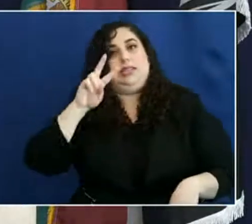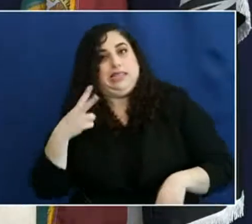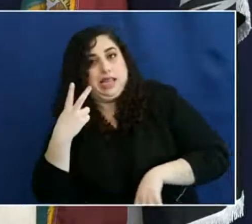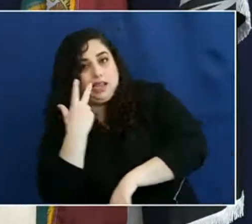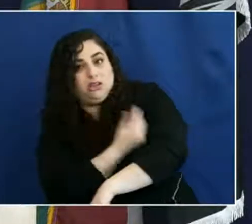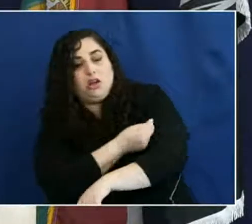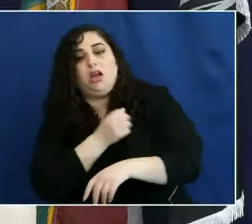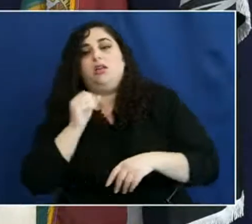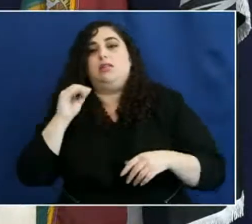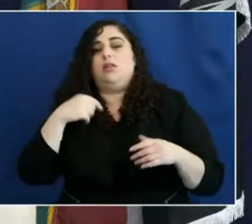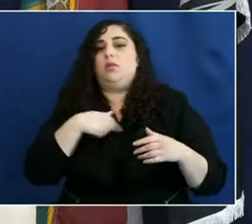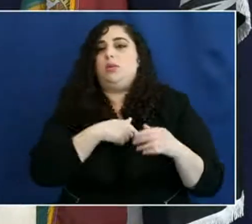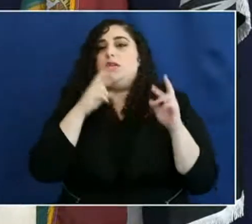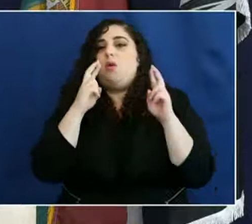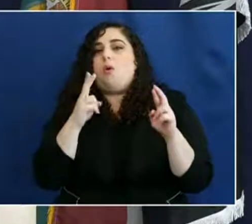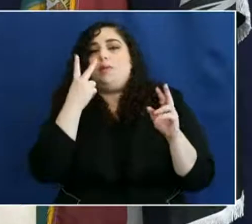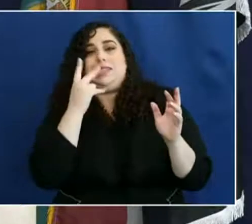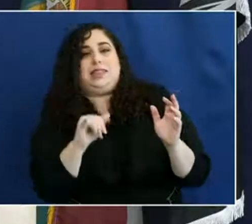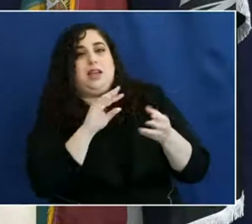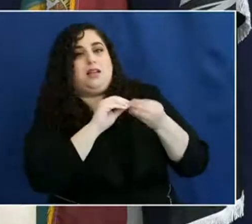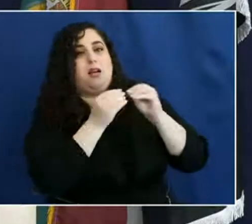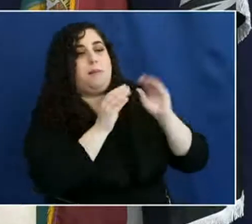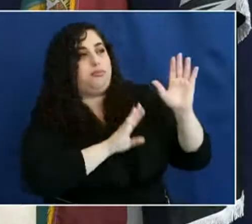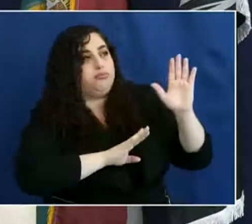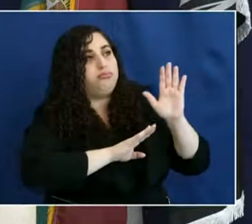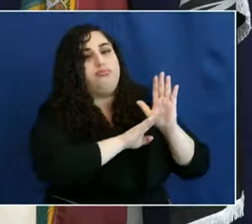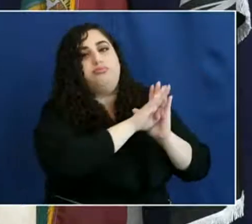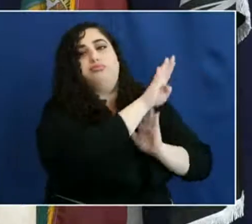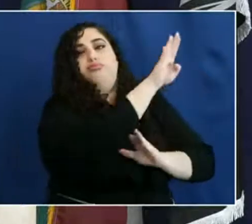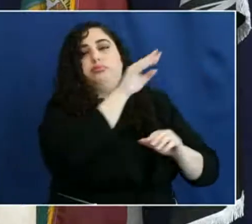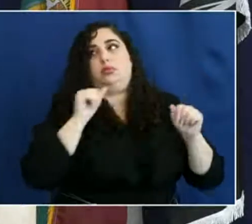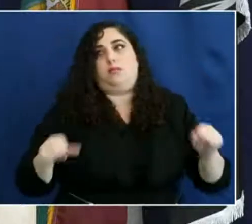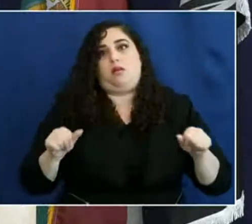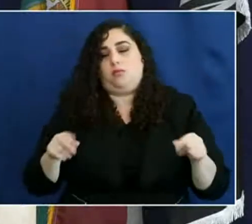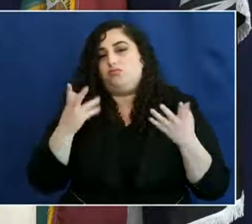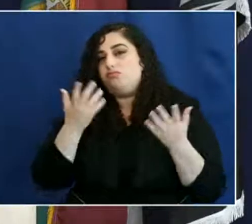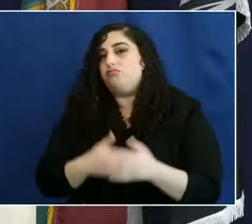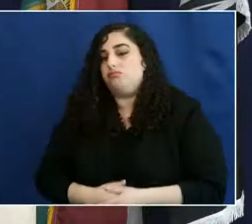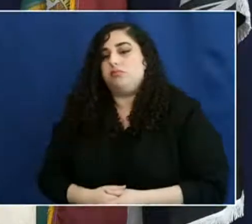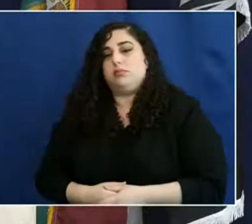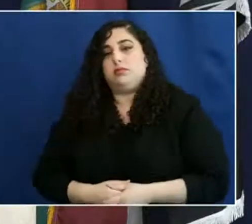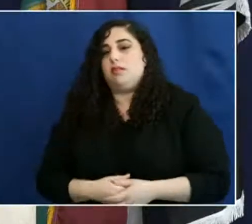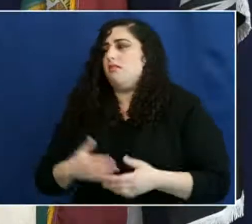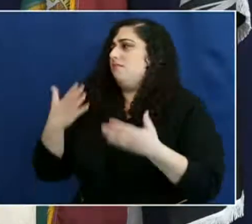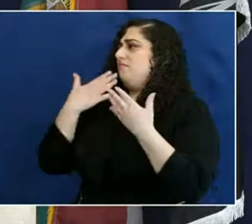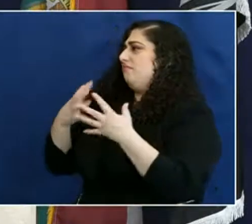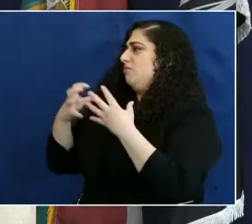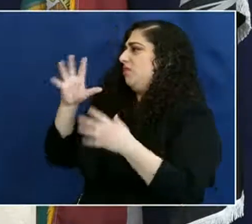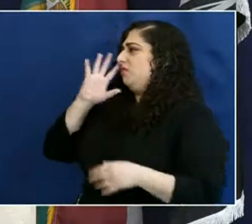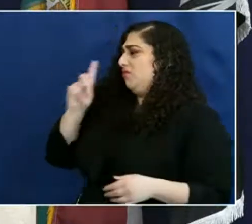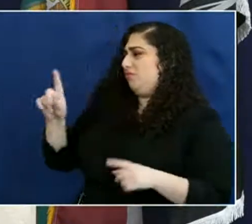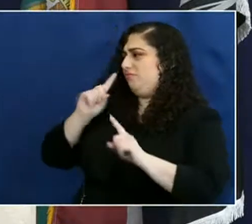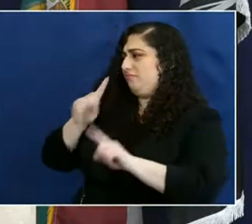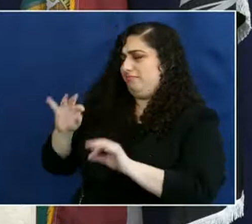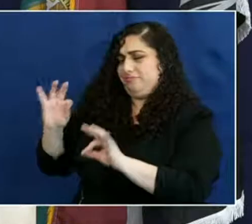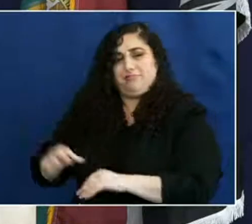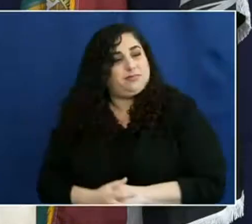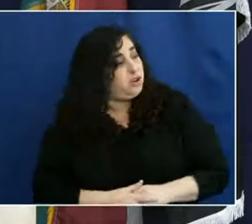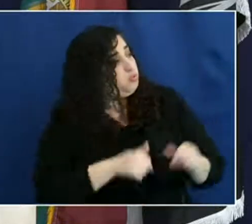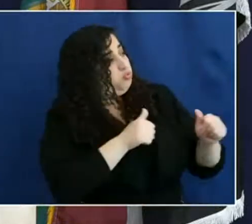least stabilized in an upward trajectory. Thank you for your time. Thanks, Matt.